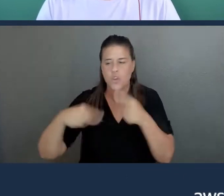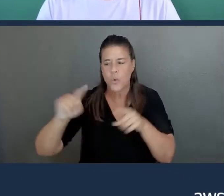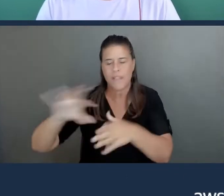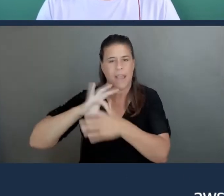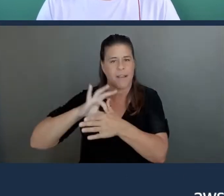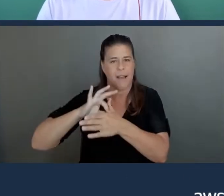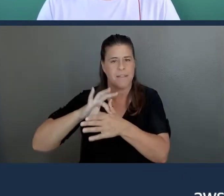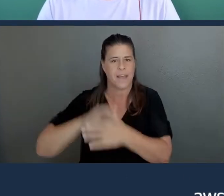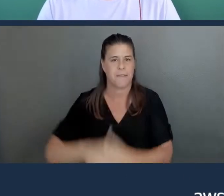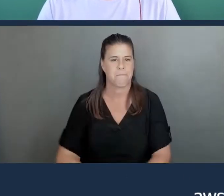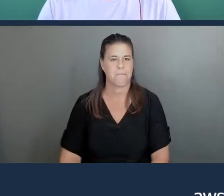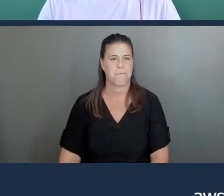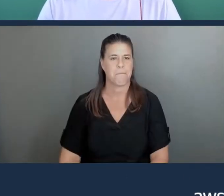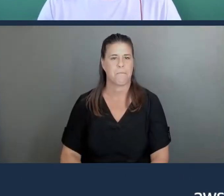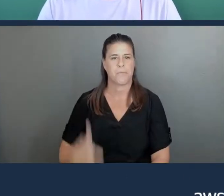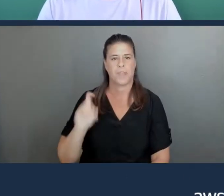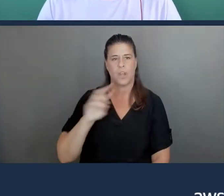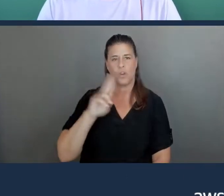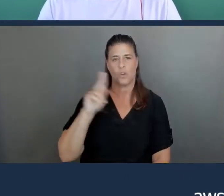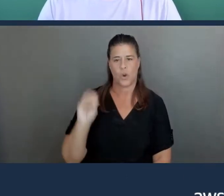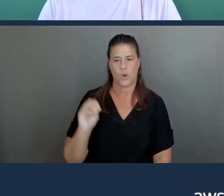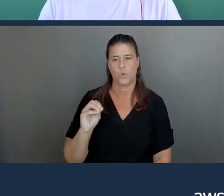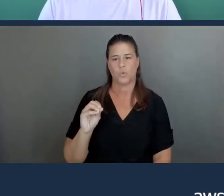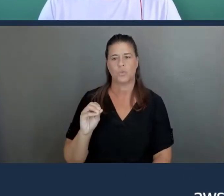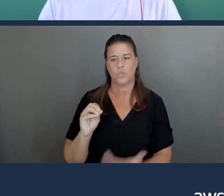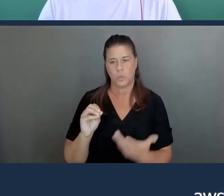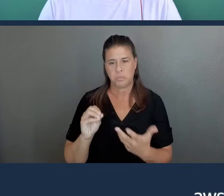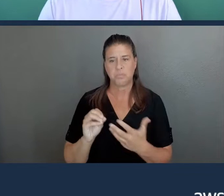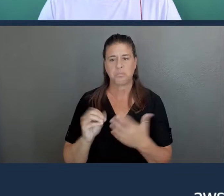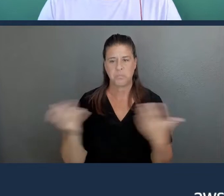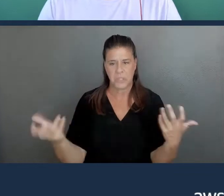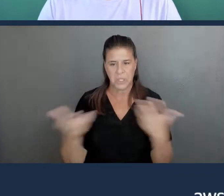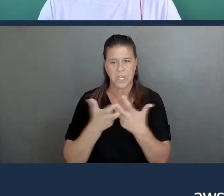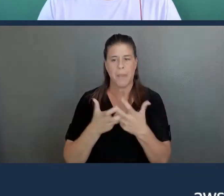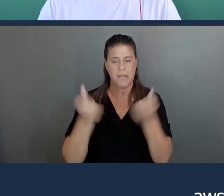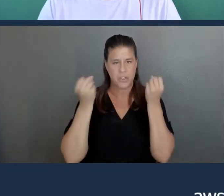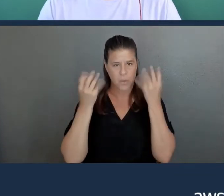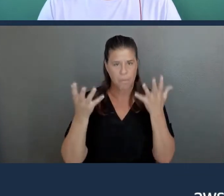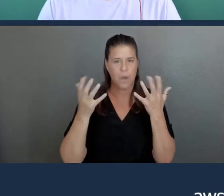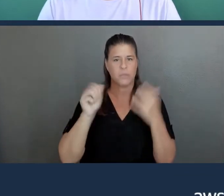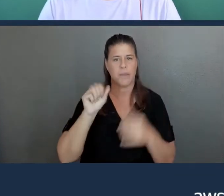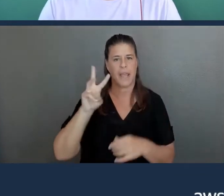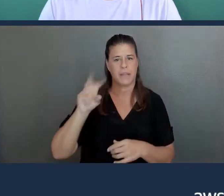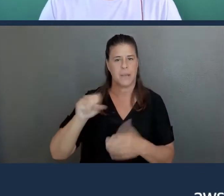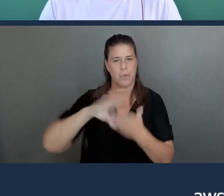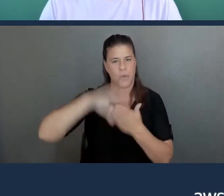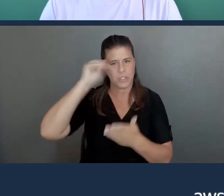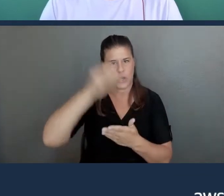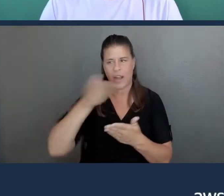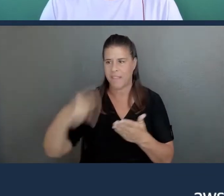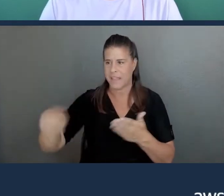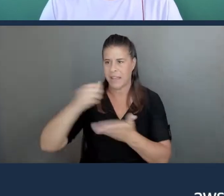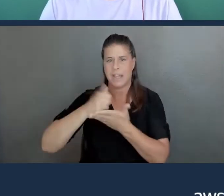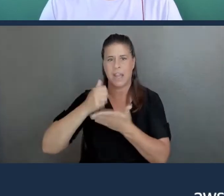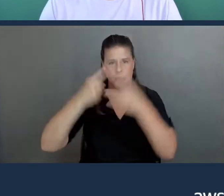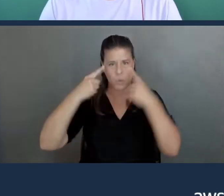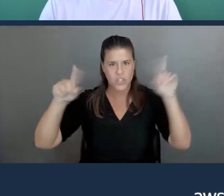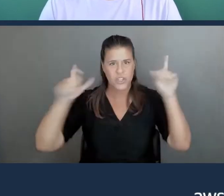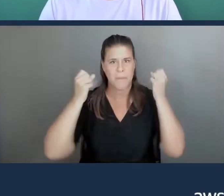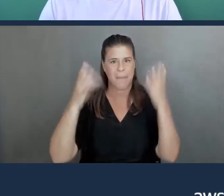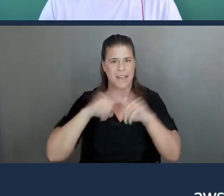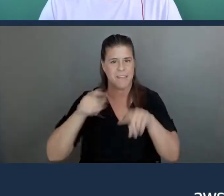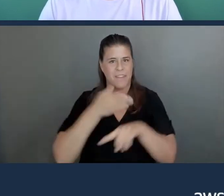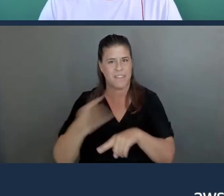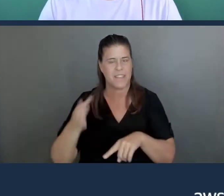content. So a combination of multiple AWS machine learning services can actually help you achieve a lot of things, and that's